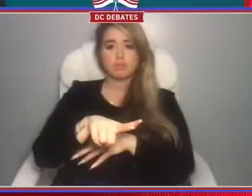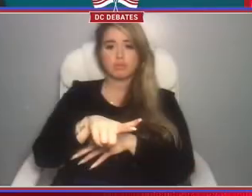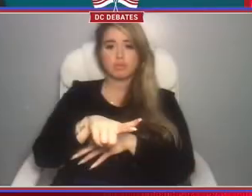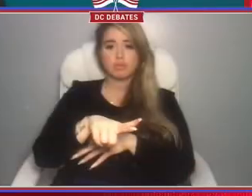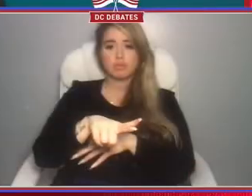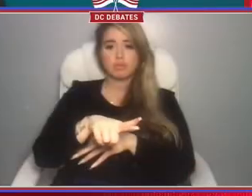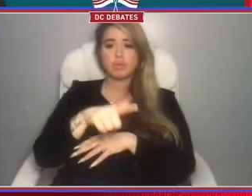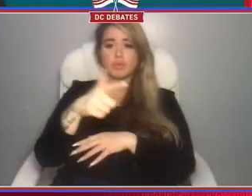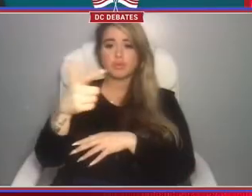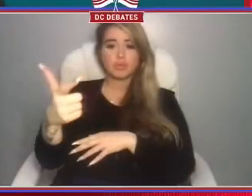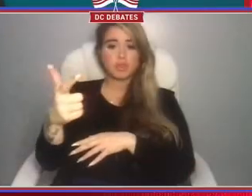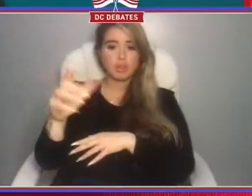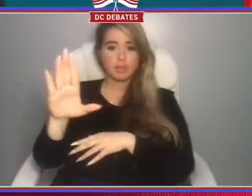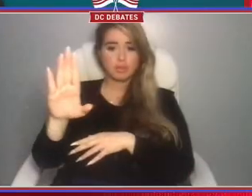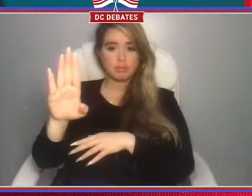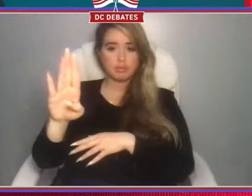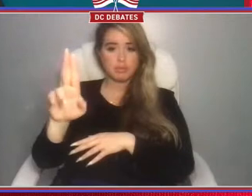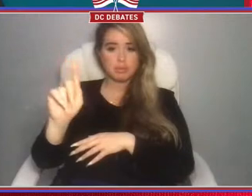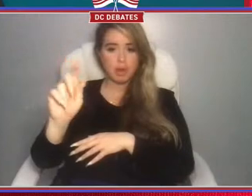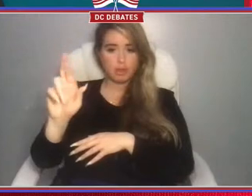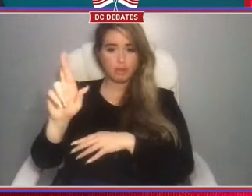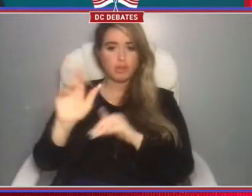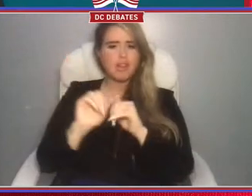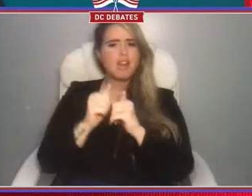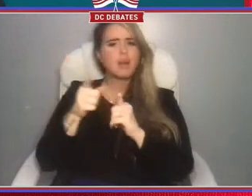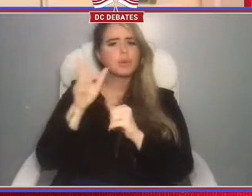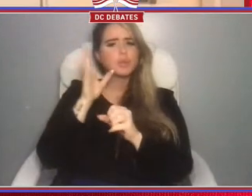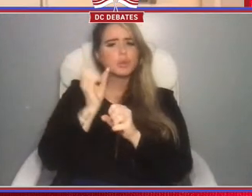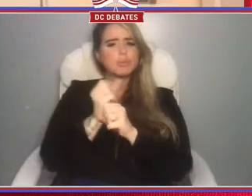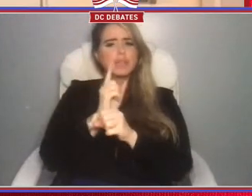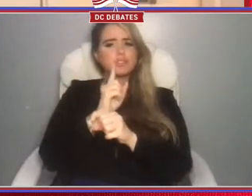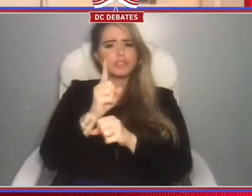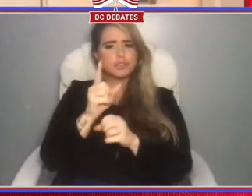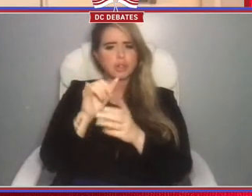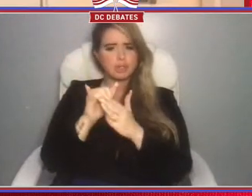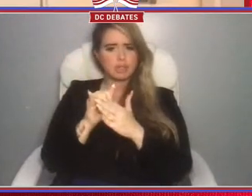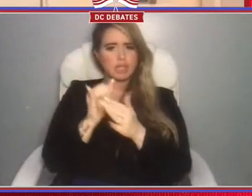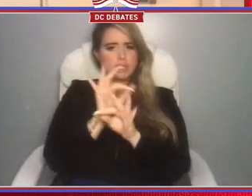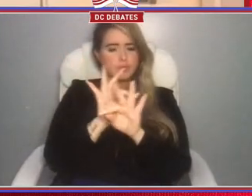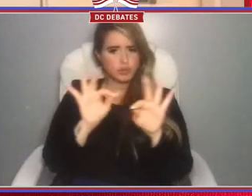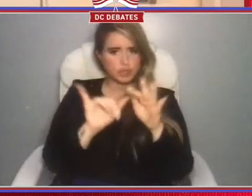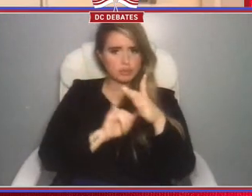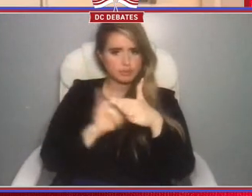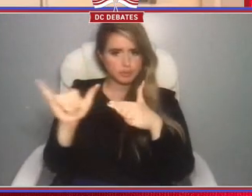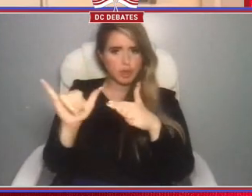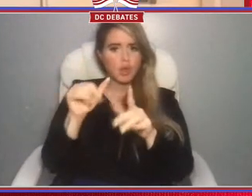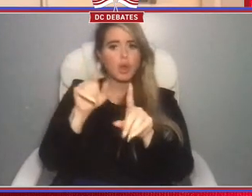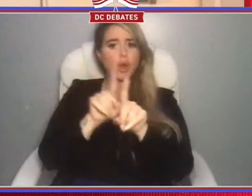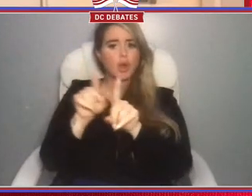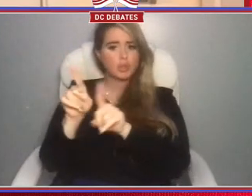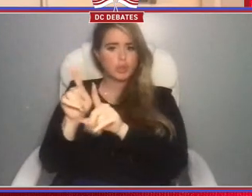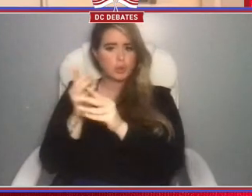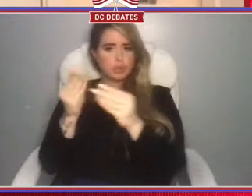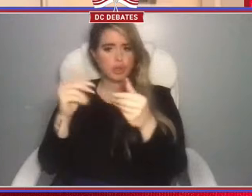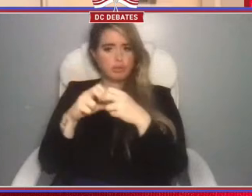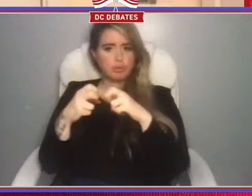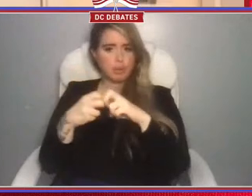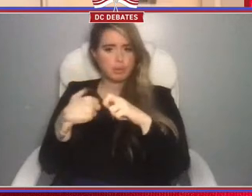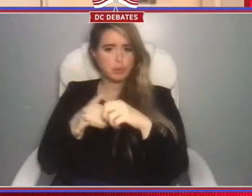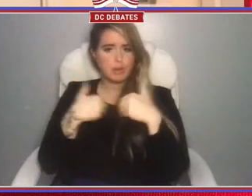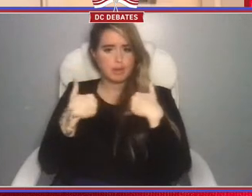of the problems with Metro and the money needed to solve those problems? Yeah. It's a very good question, Julie. I've spoke of this before